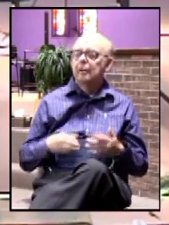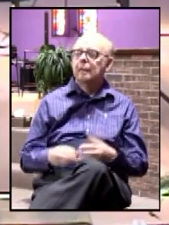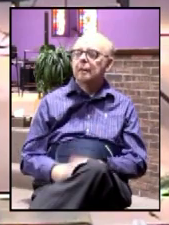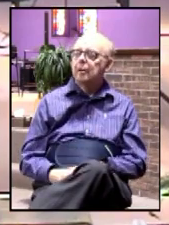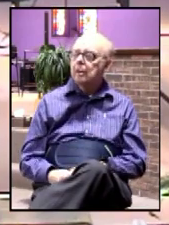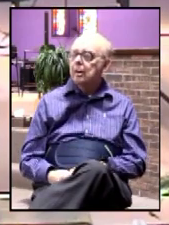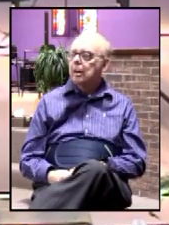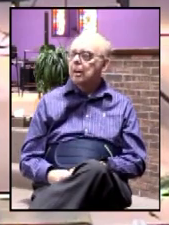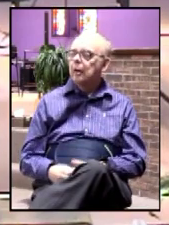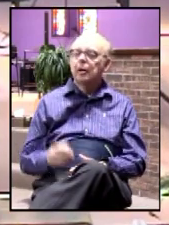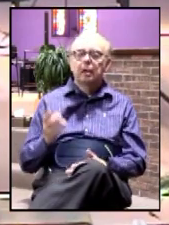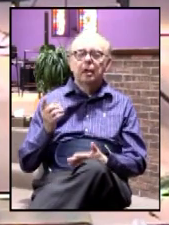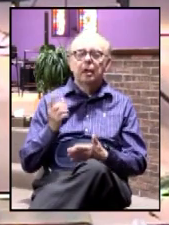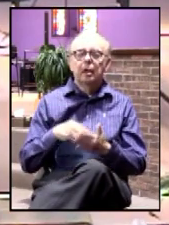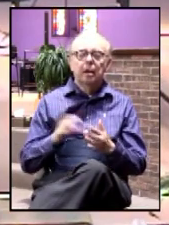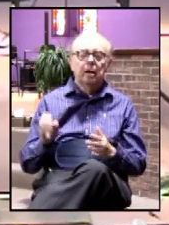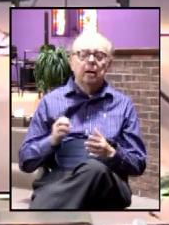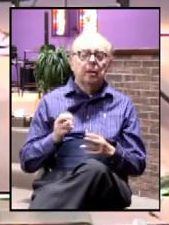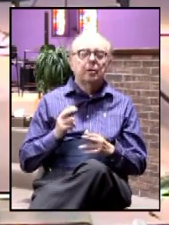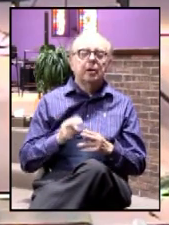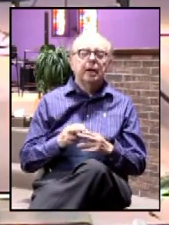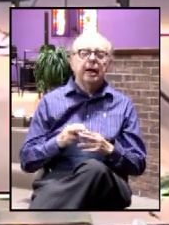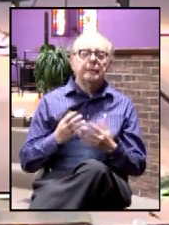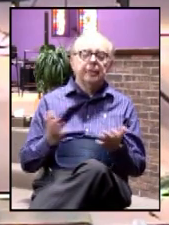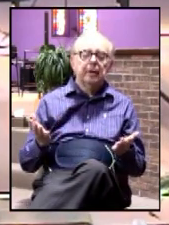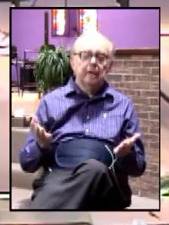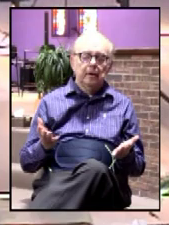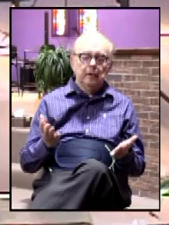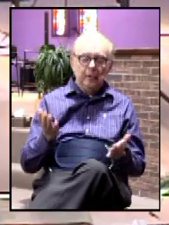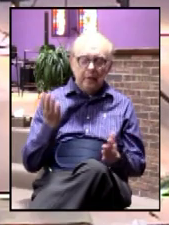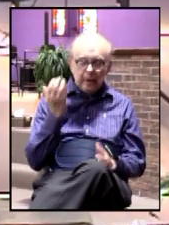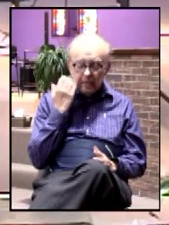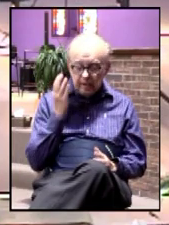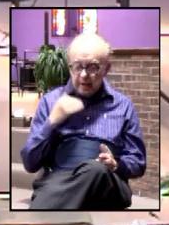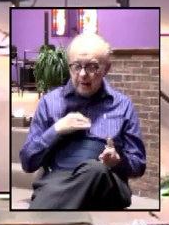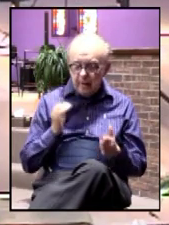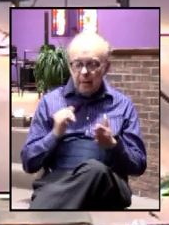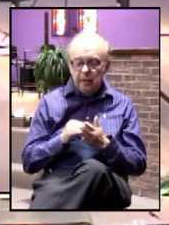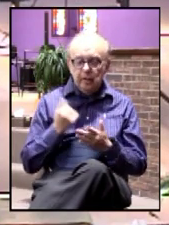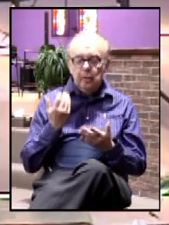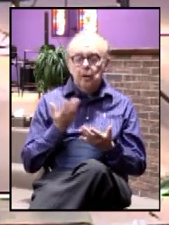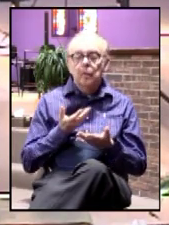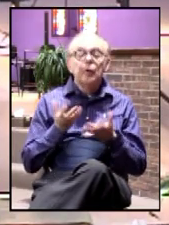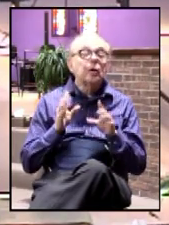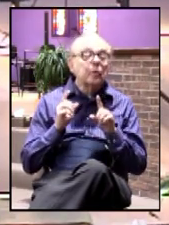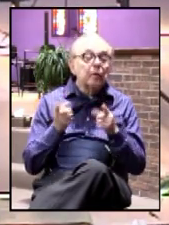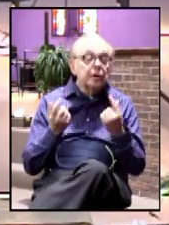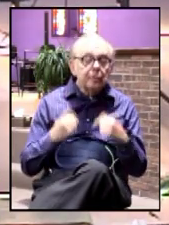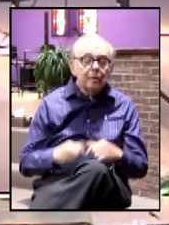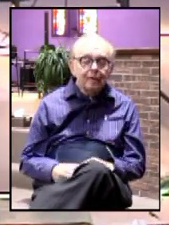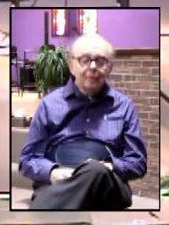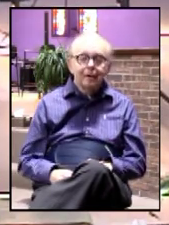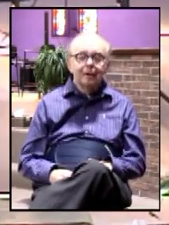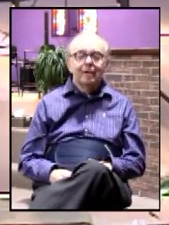is. It's whatever the name brands are. And if you don't wear the name brands, we don't want you.